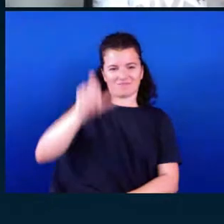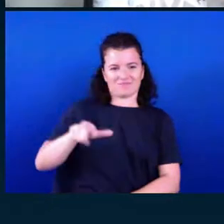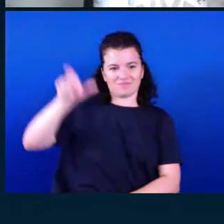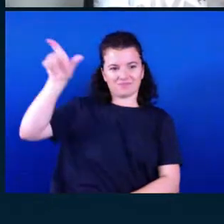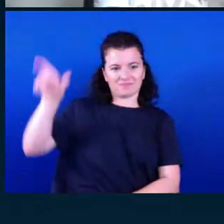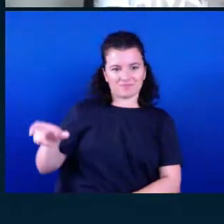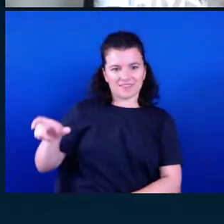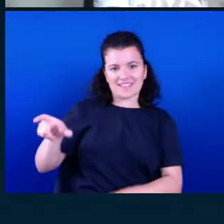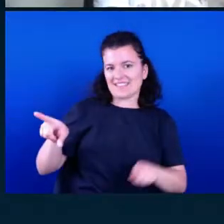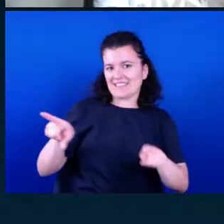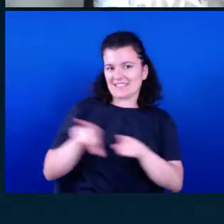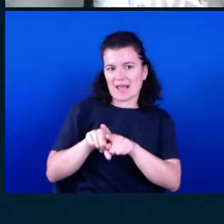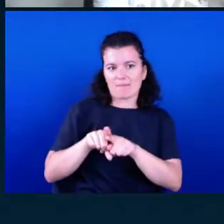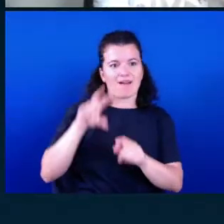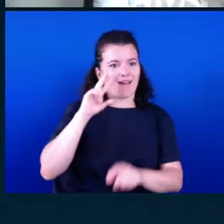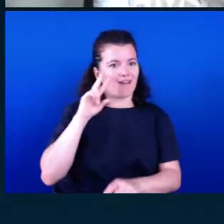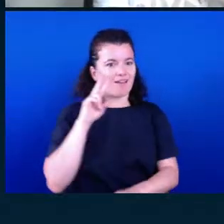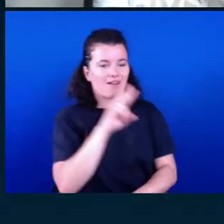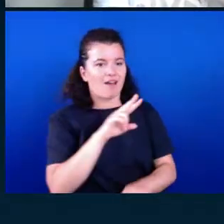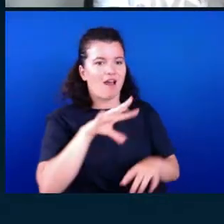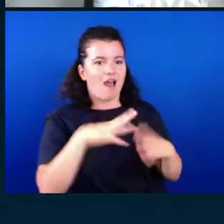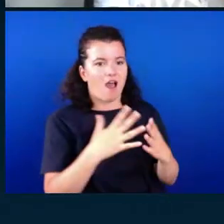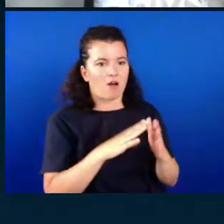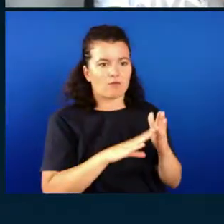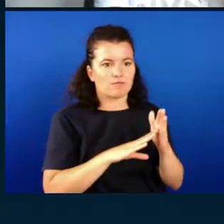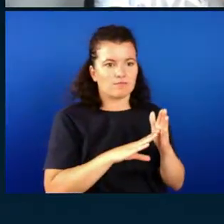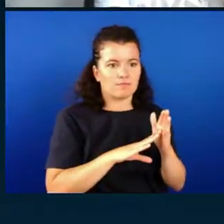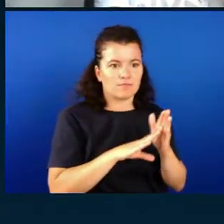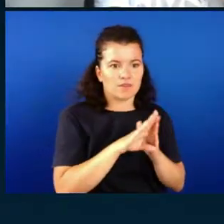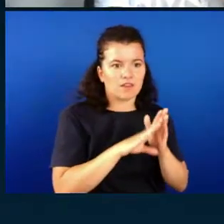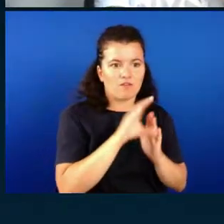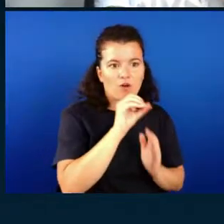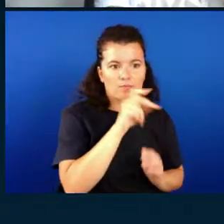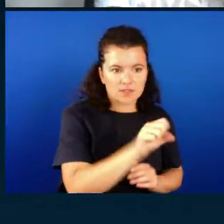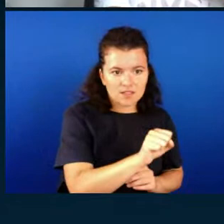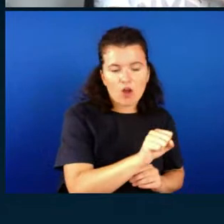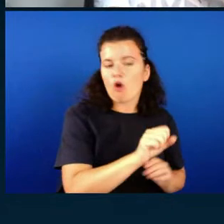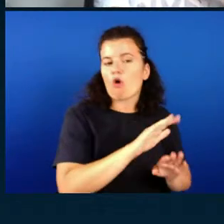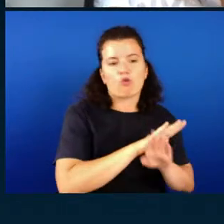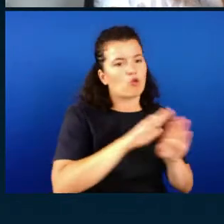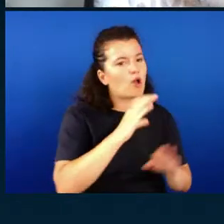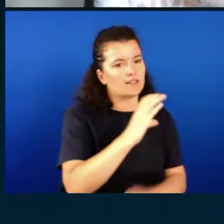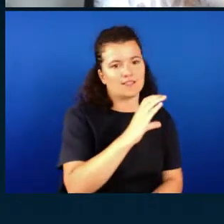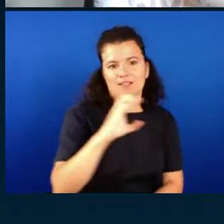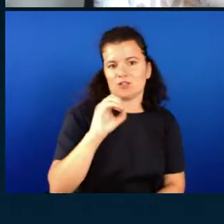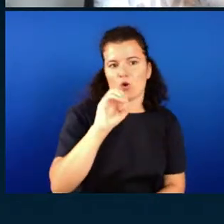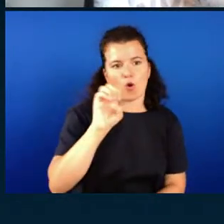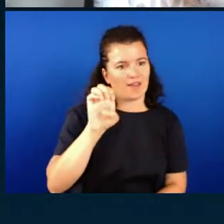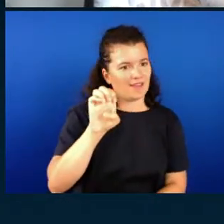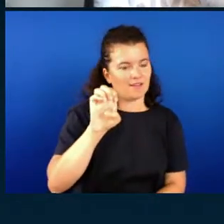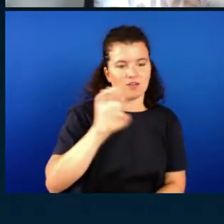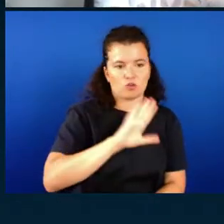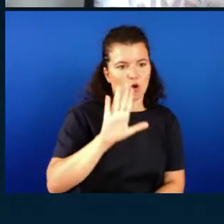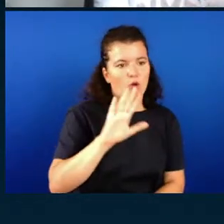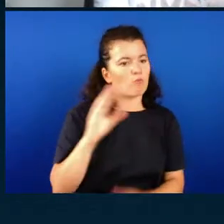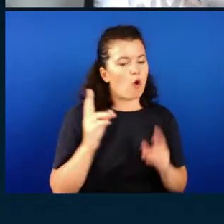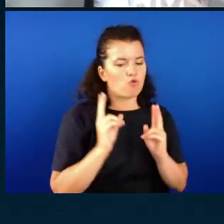Now we are a DevOps team, not a CCOE anymore, but a normal application development